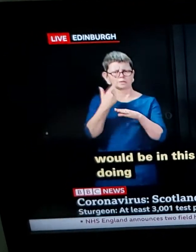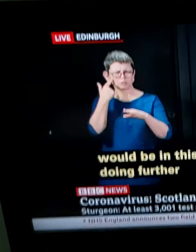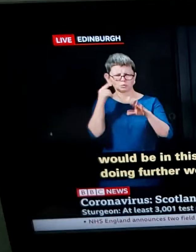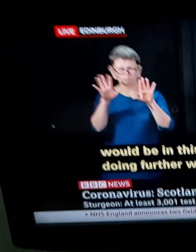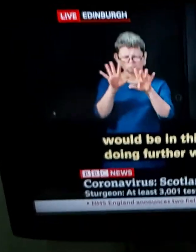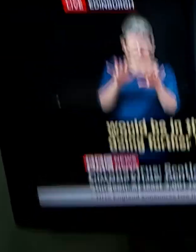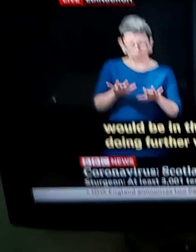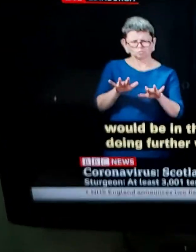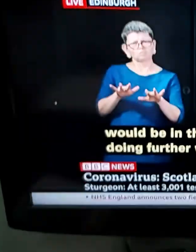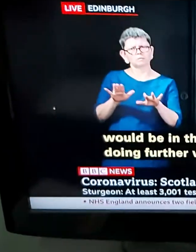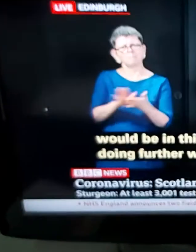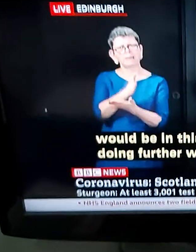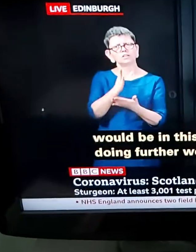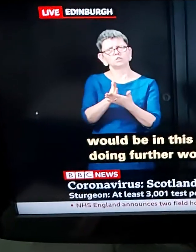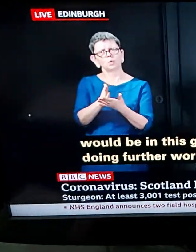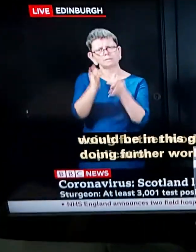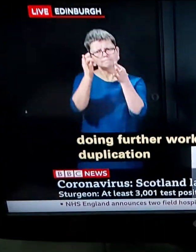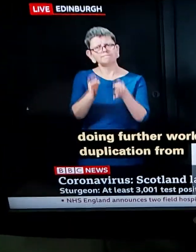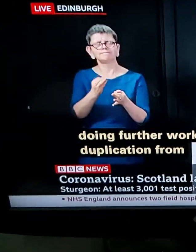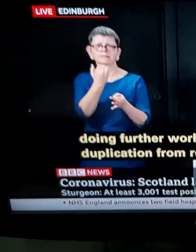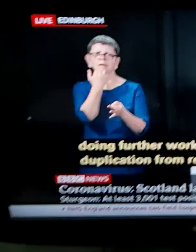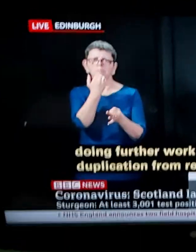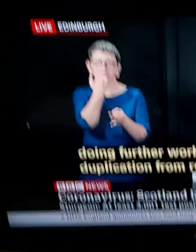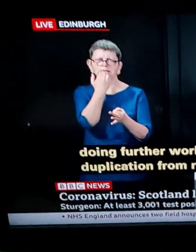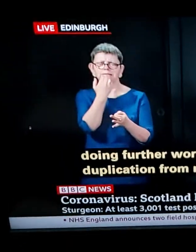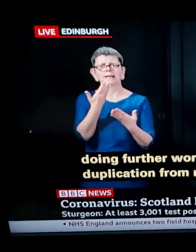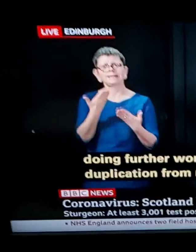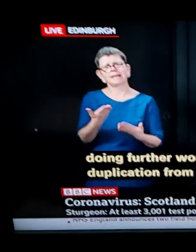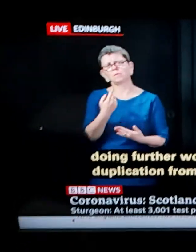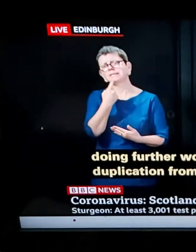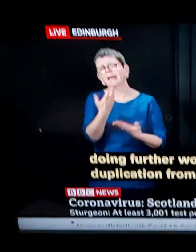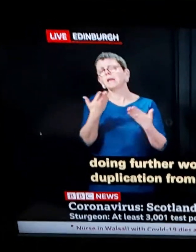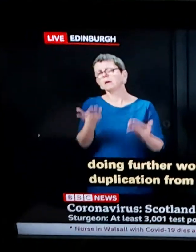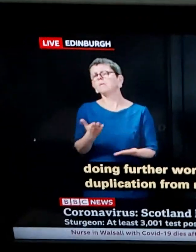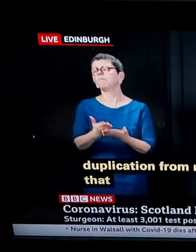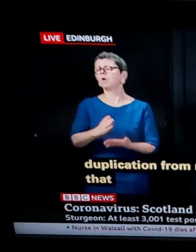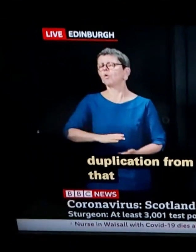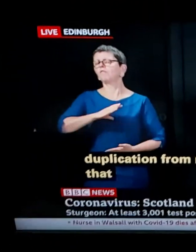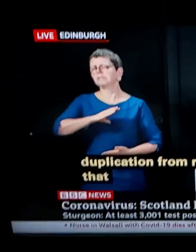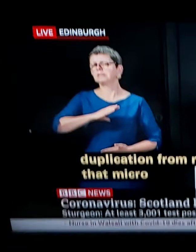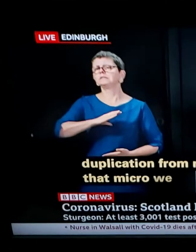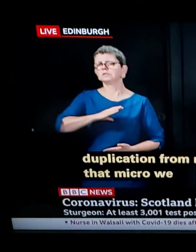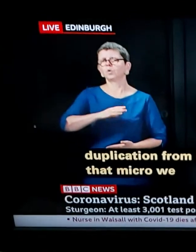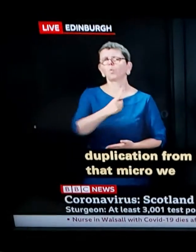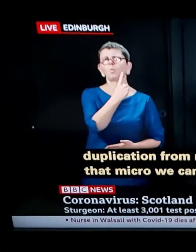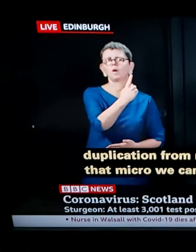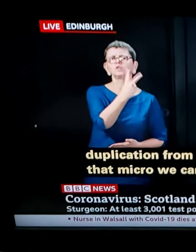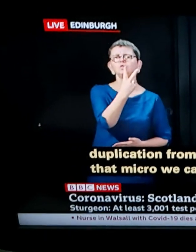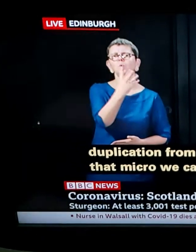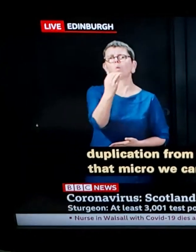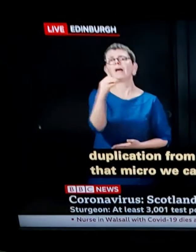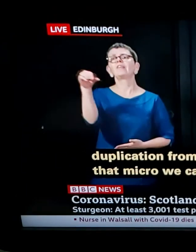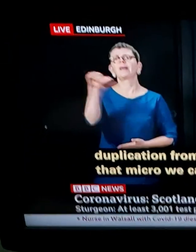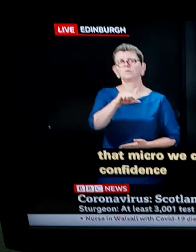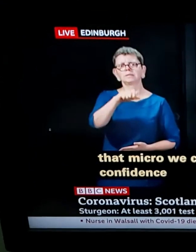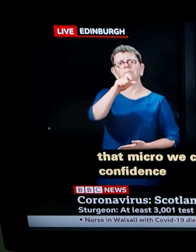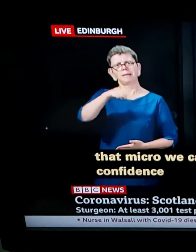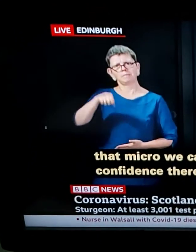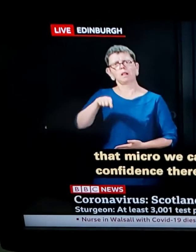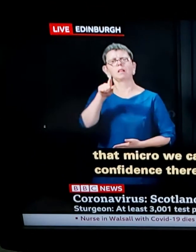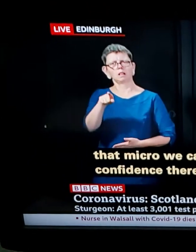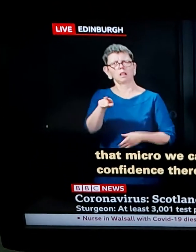and ensure accuracy, and we can now say with more confidence that there are approximately 120,000 people across Scotland in